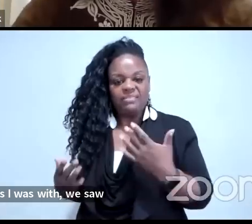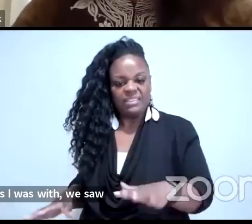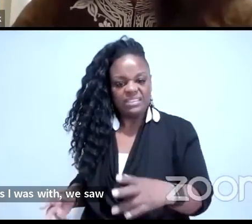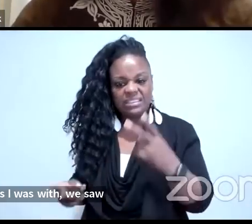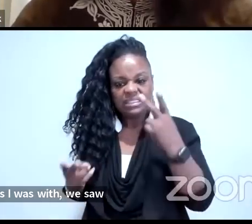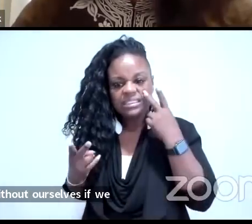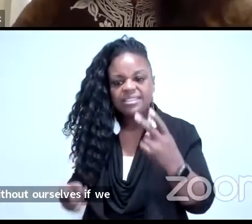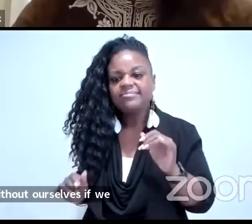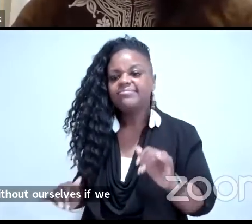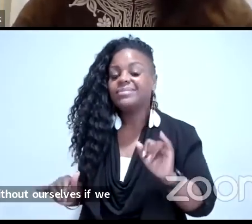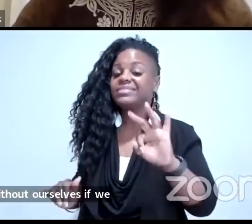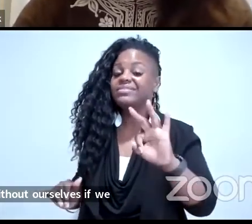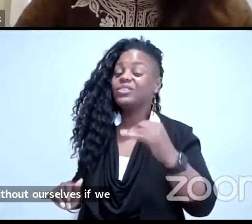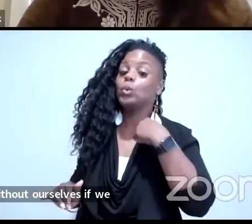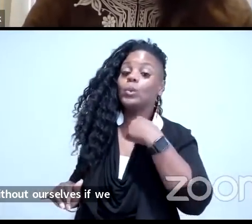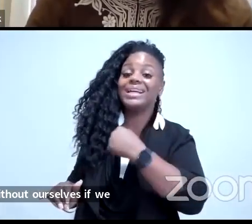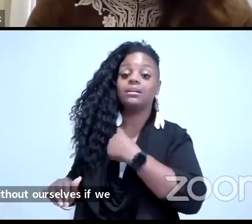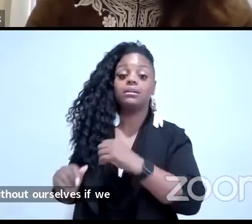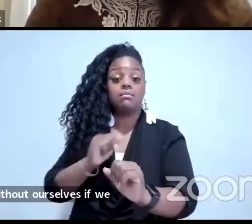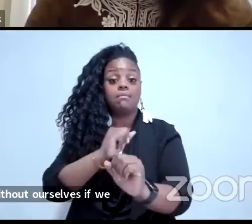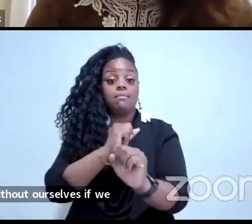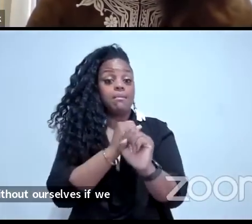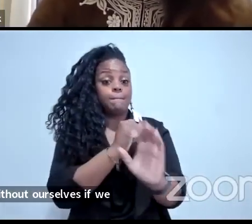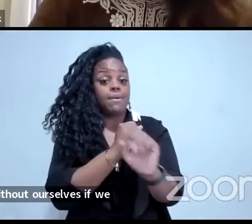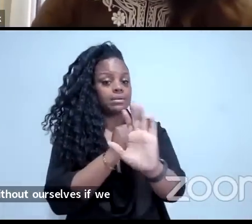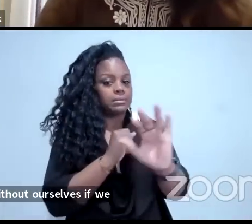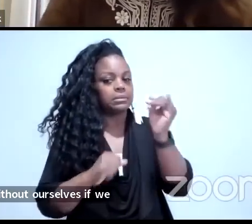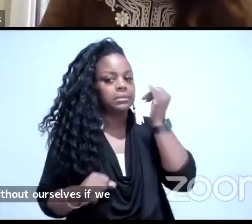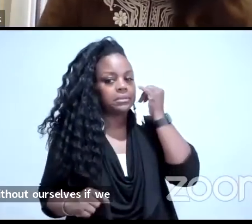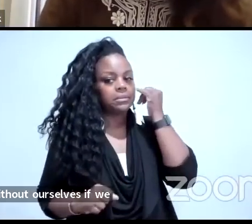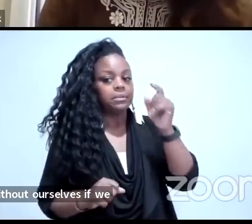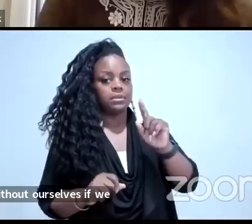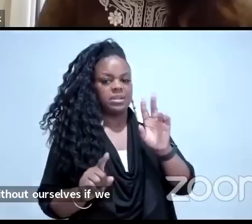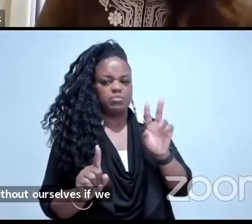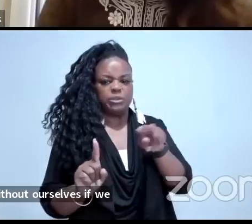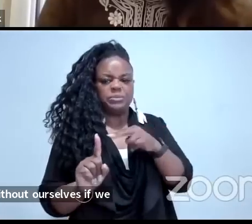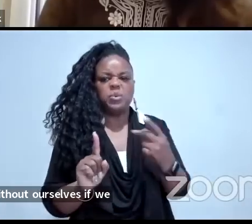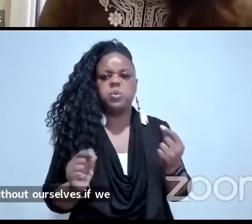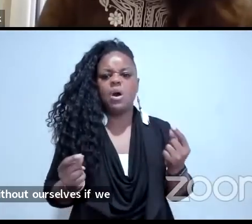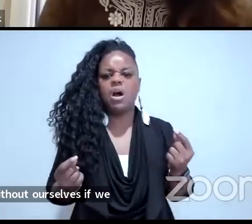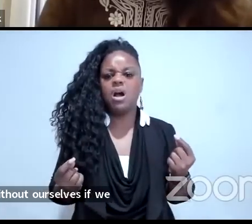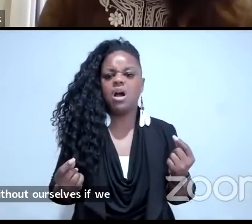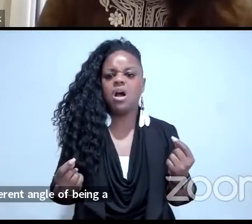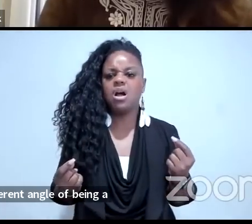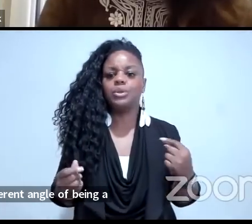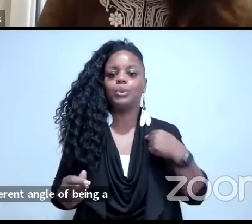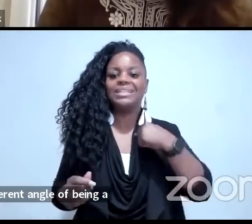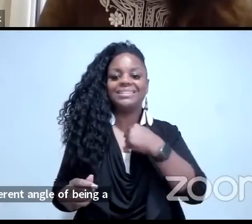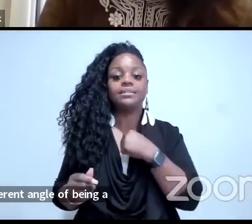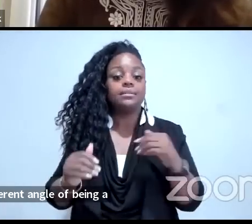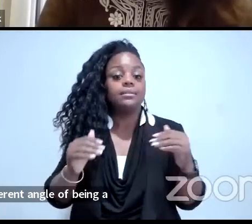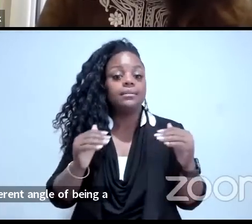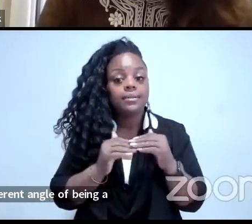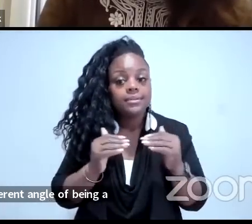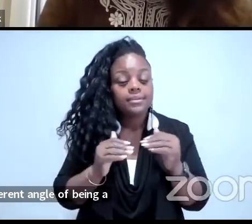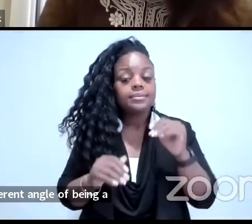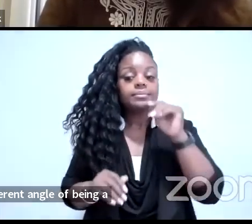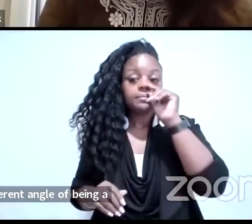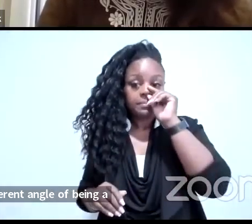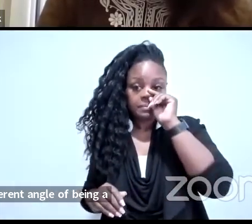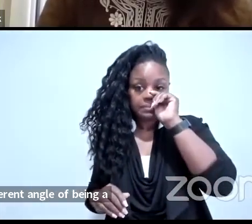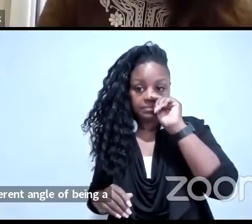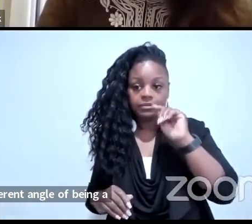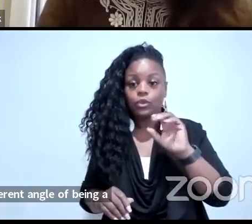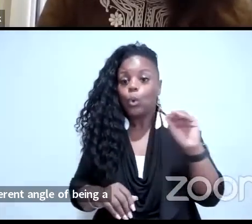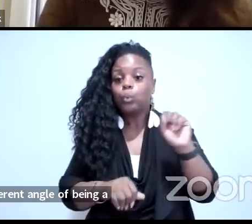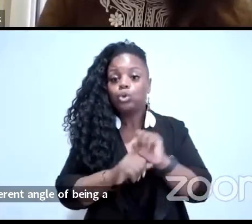angle of being a colleague or a coworker or somebody who's actually clocking into the